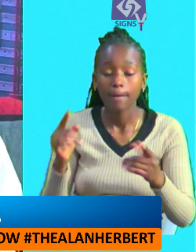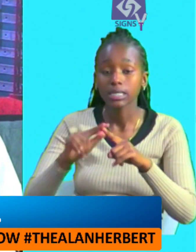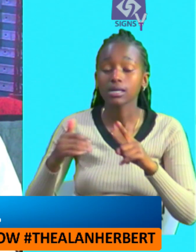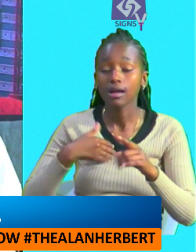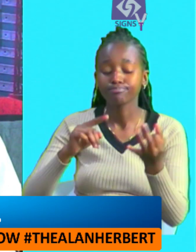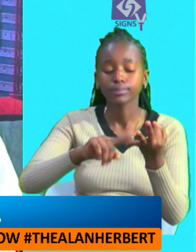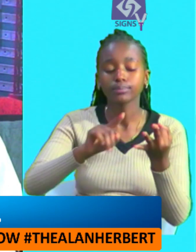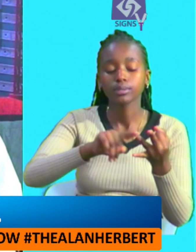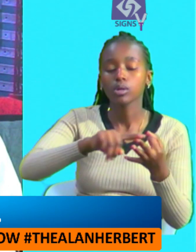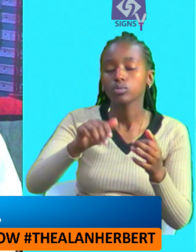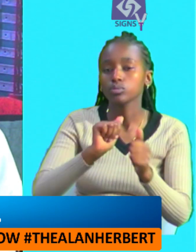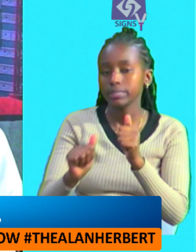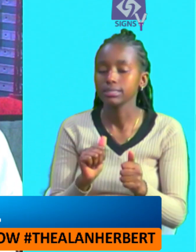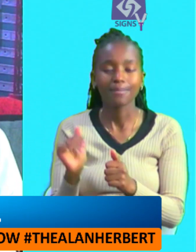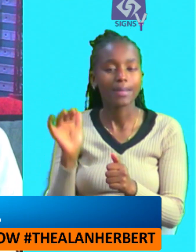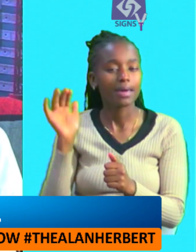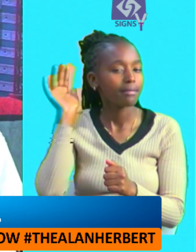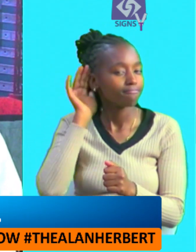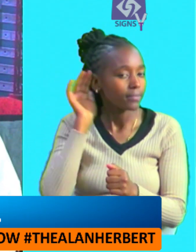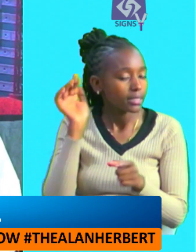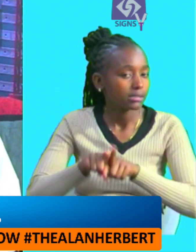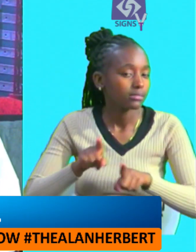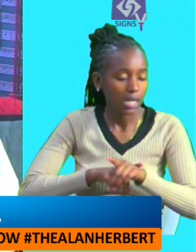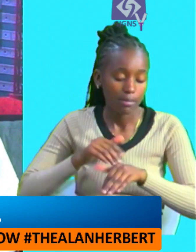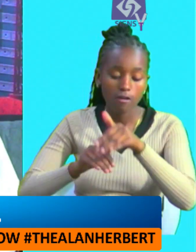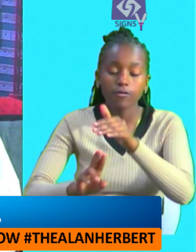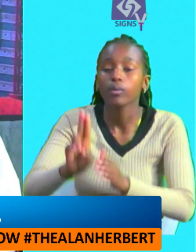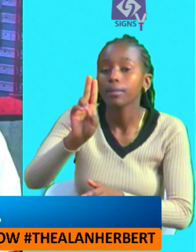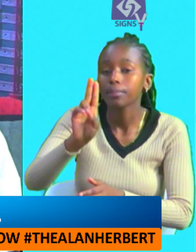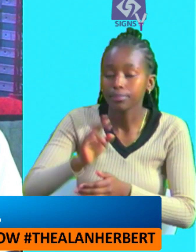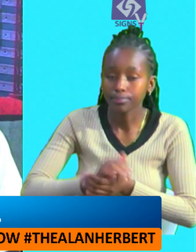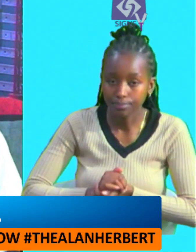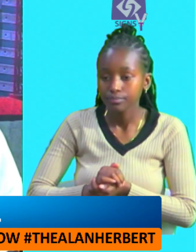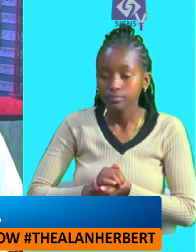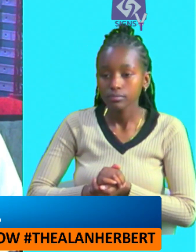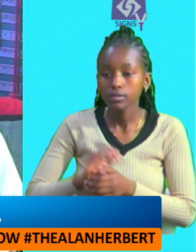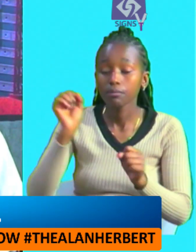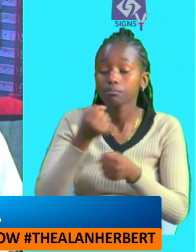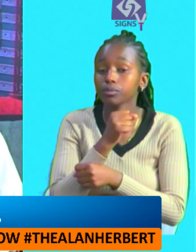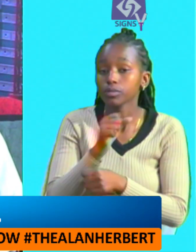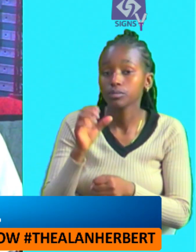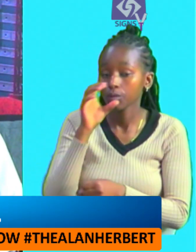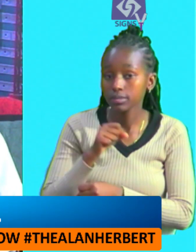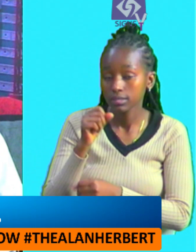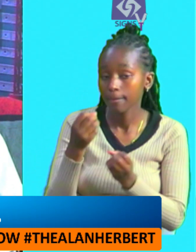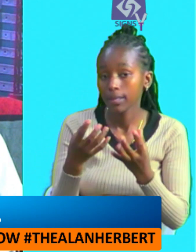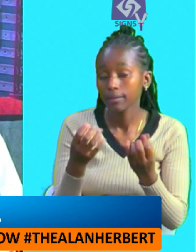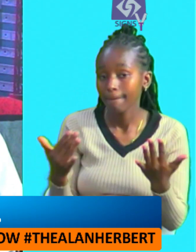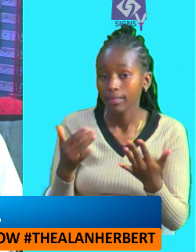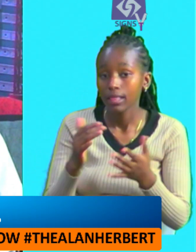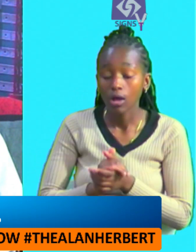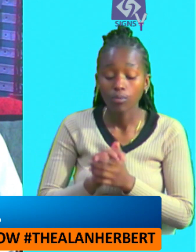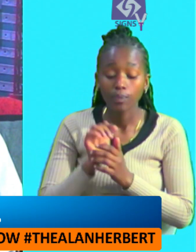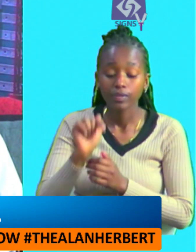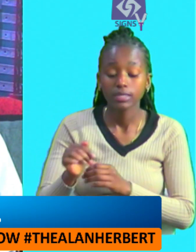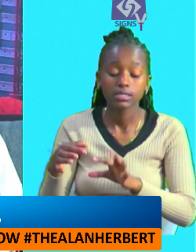Open. Yeah, The Mics Are Open. It's a podcast that's where I just go to laugh and just listen to